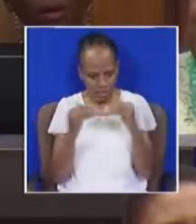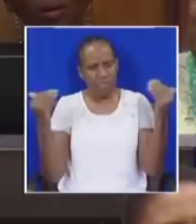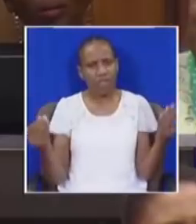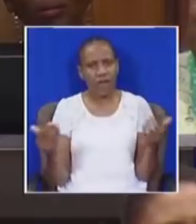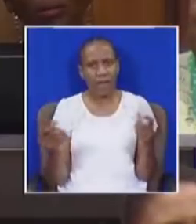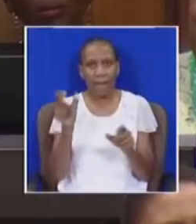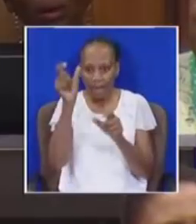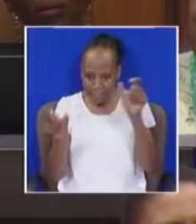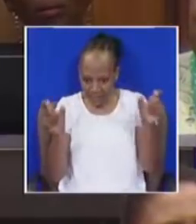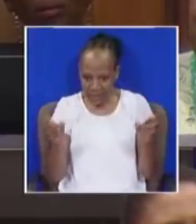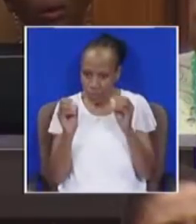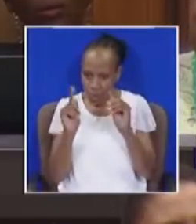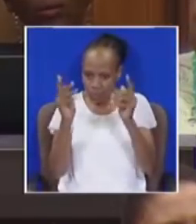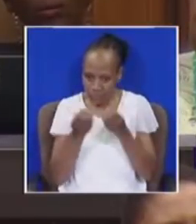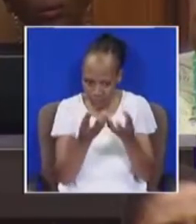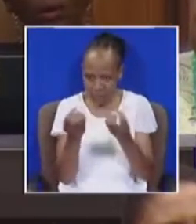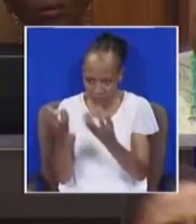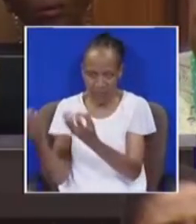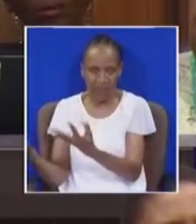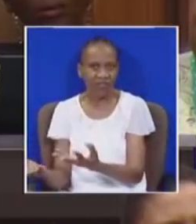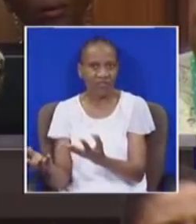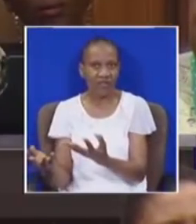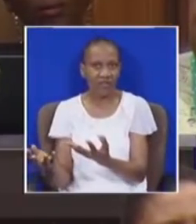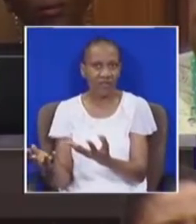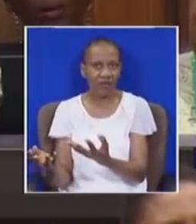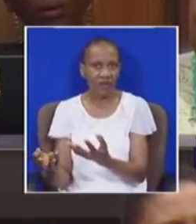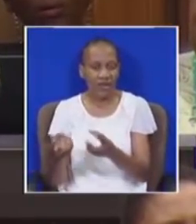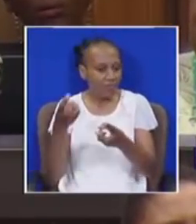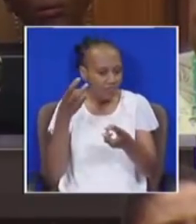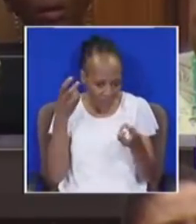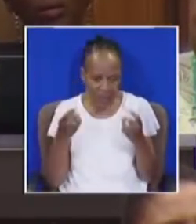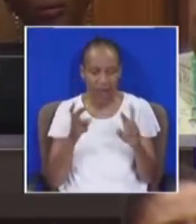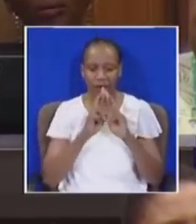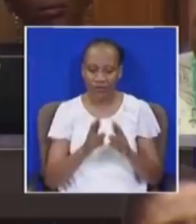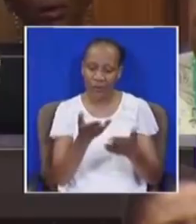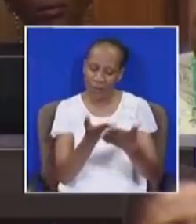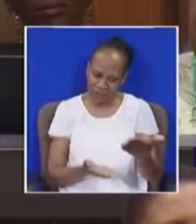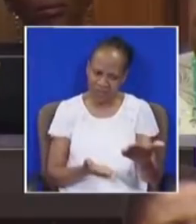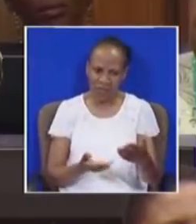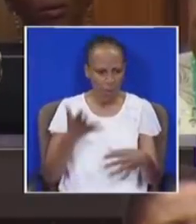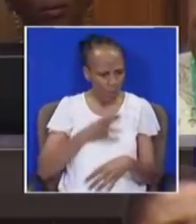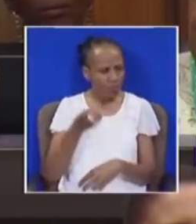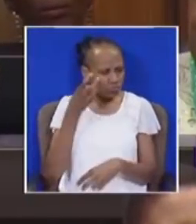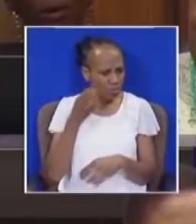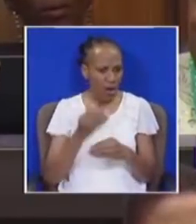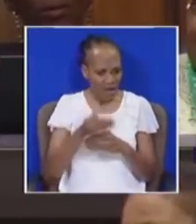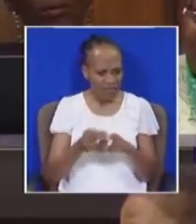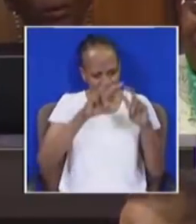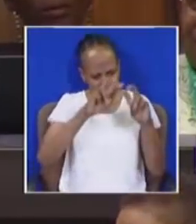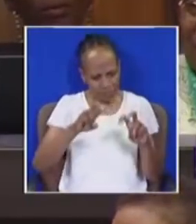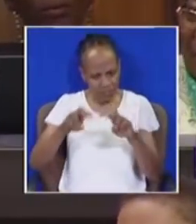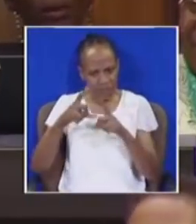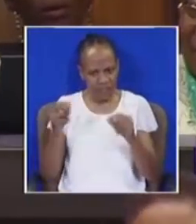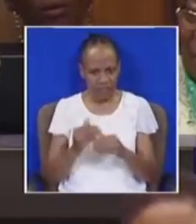individuals are afforded an opportunity at least to be presented by a report. There should be findings after any investigations or